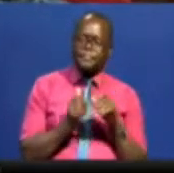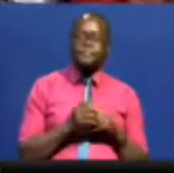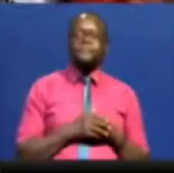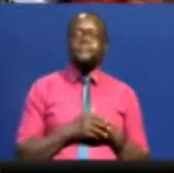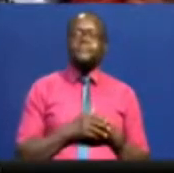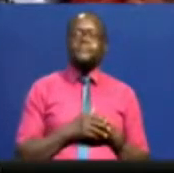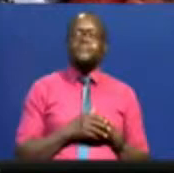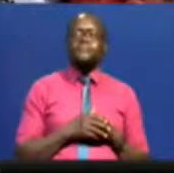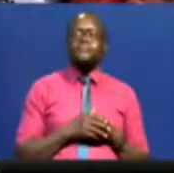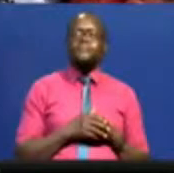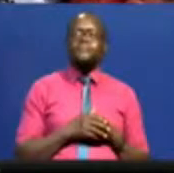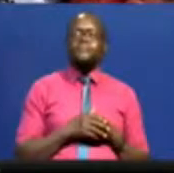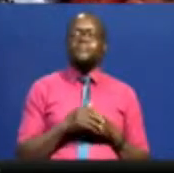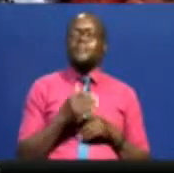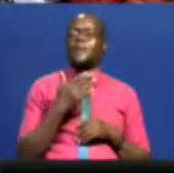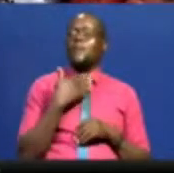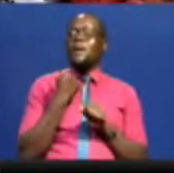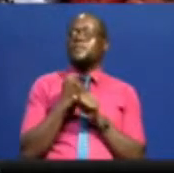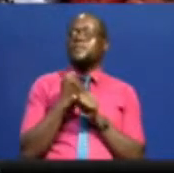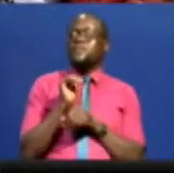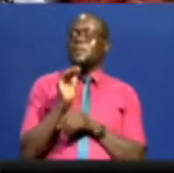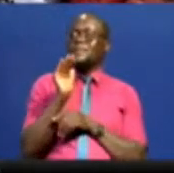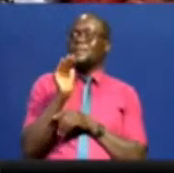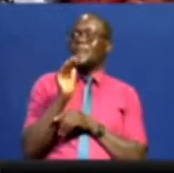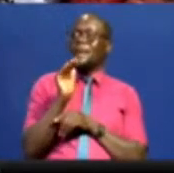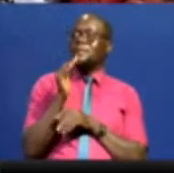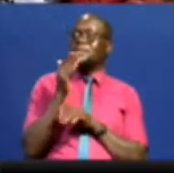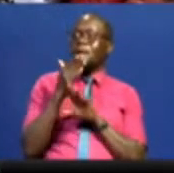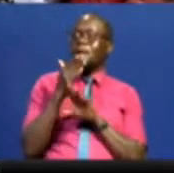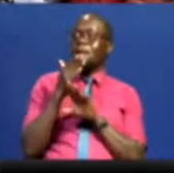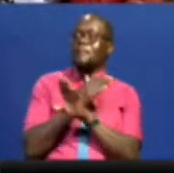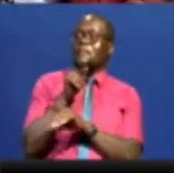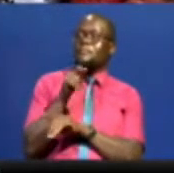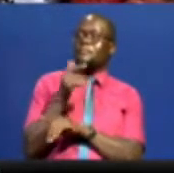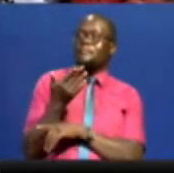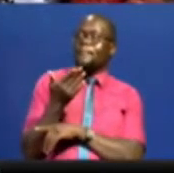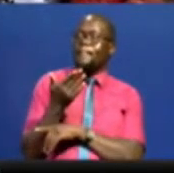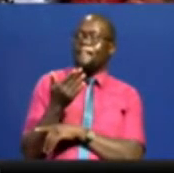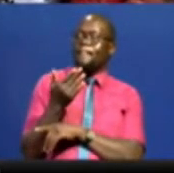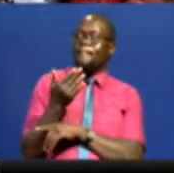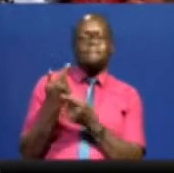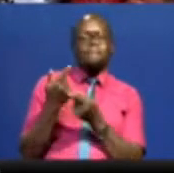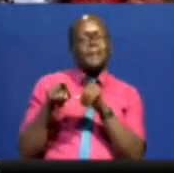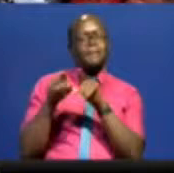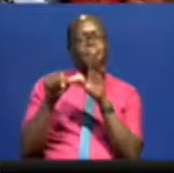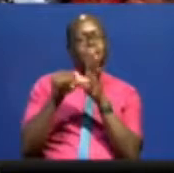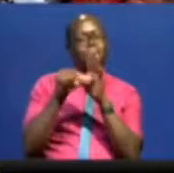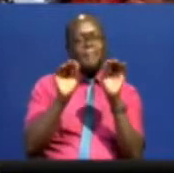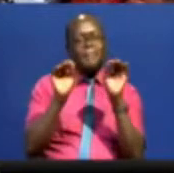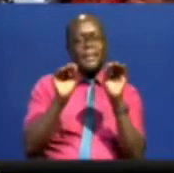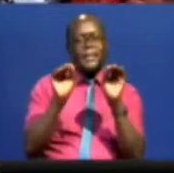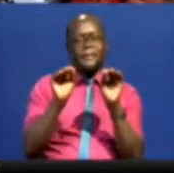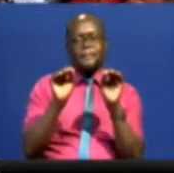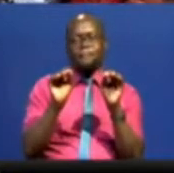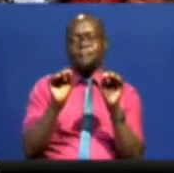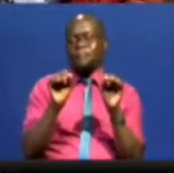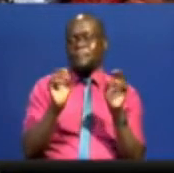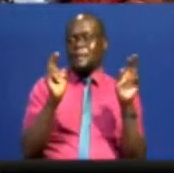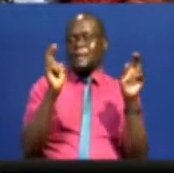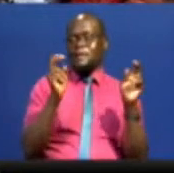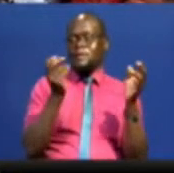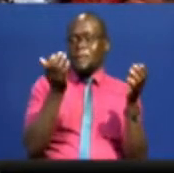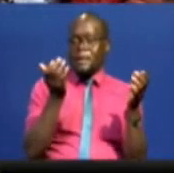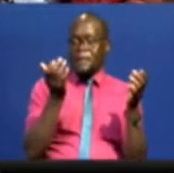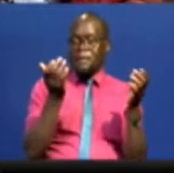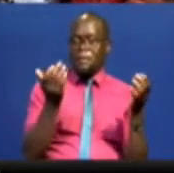Madam Speaker, I had intended to raise this point of order much earlier, but all the same, I think this is an issue that